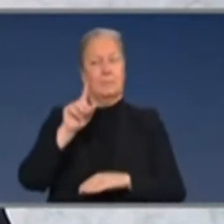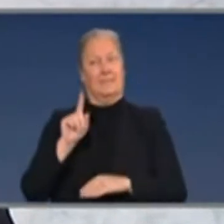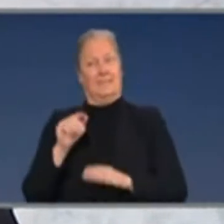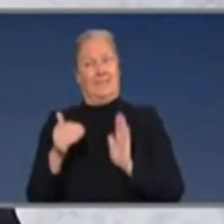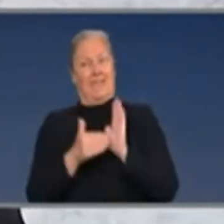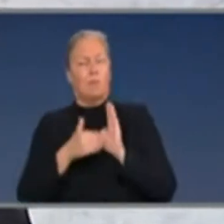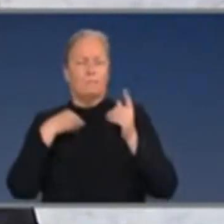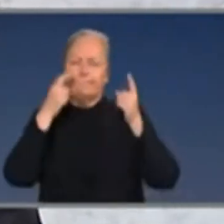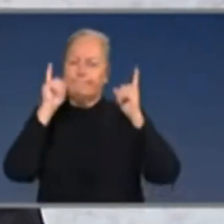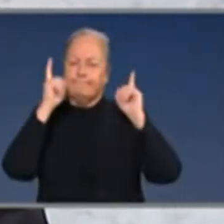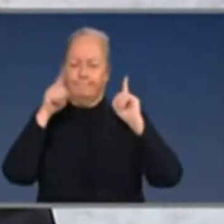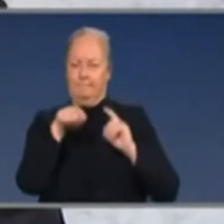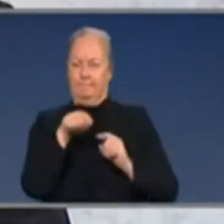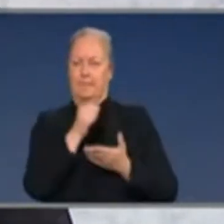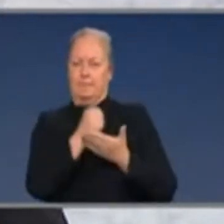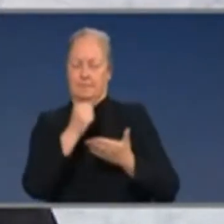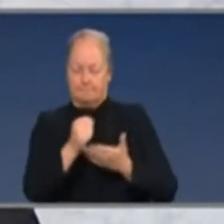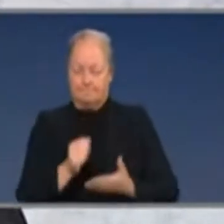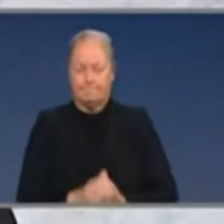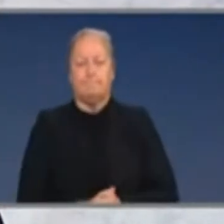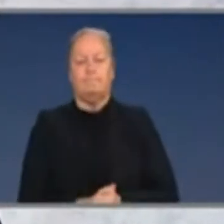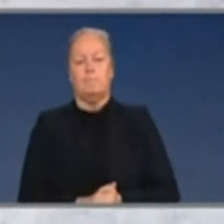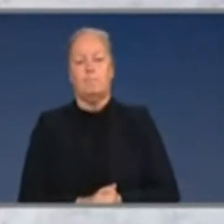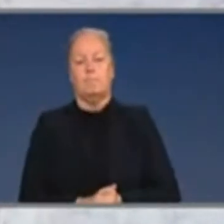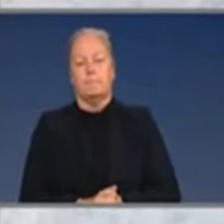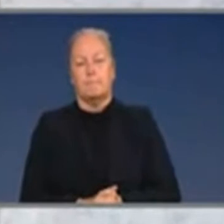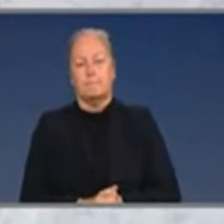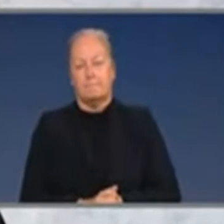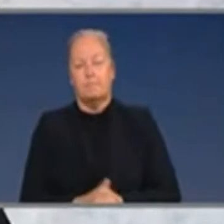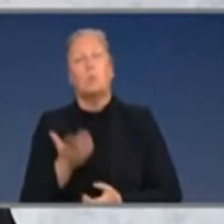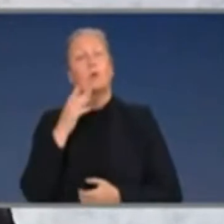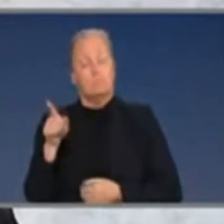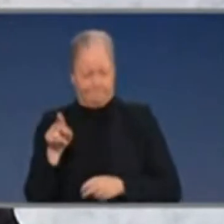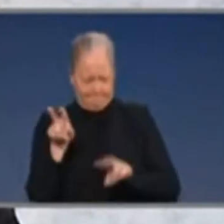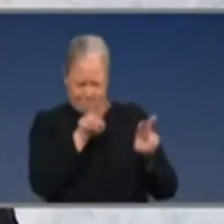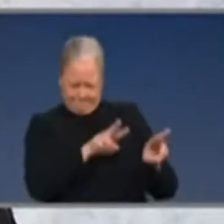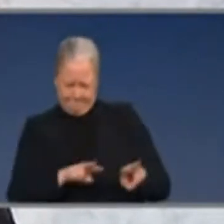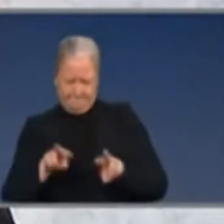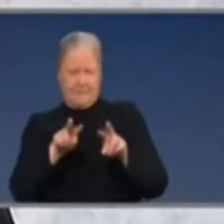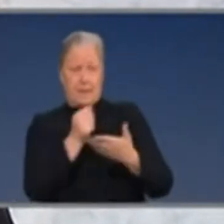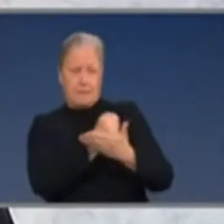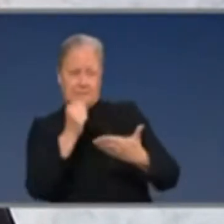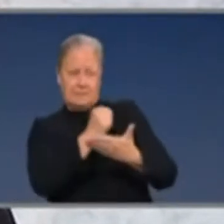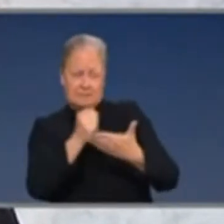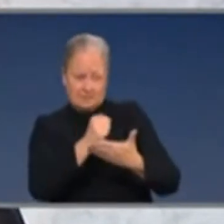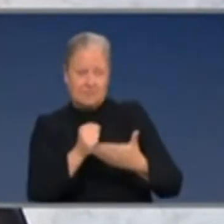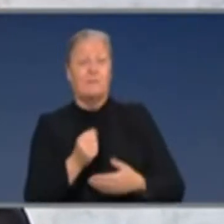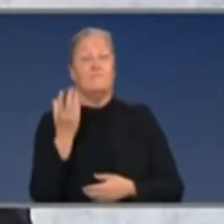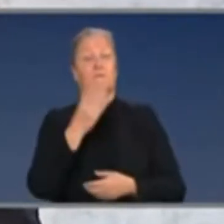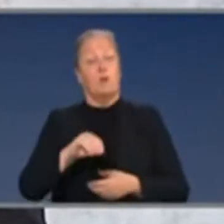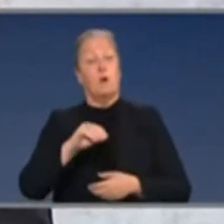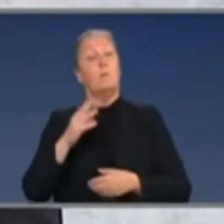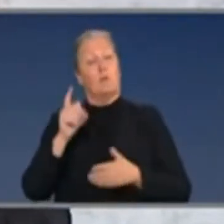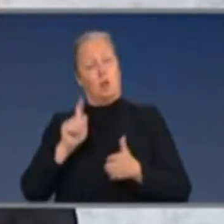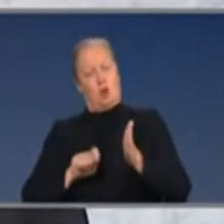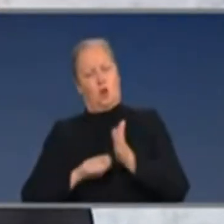concern. Within those numbers, when you look at the broader trend that is occurring since the lockdown, I'm advised